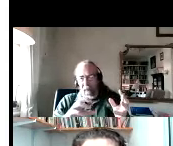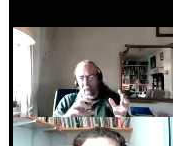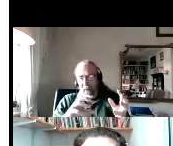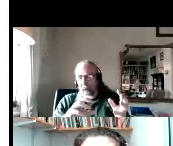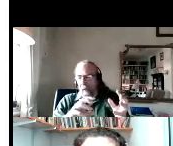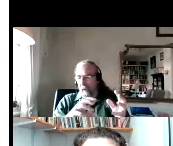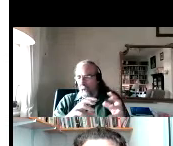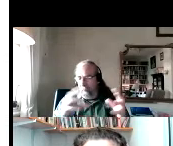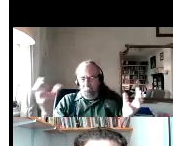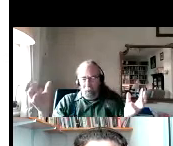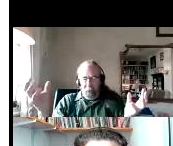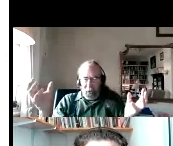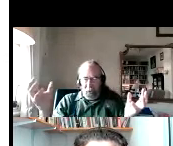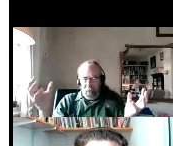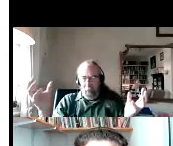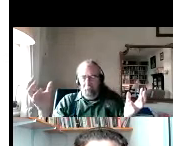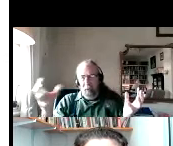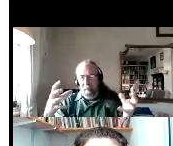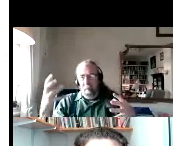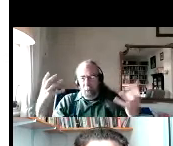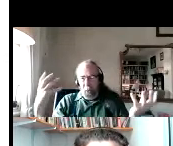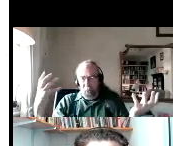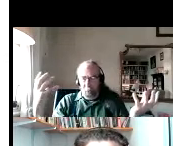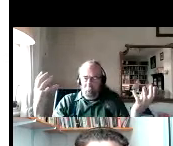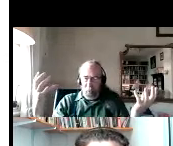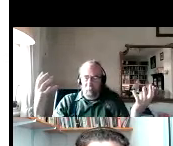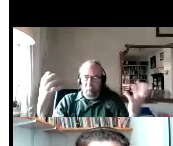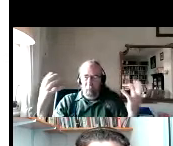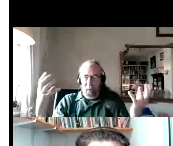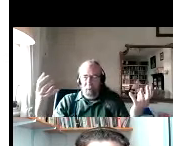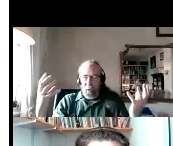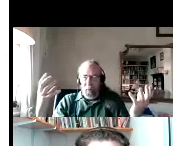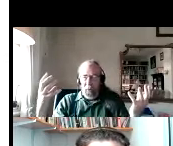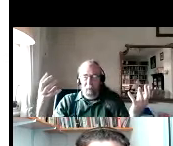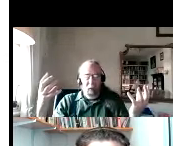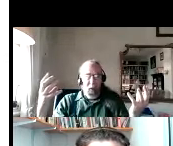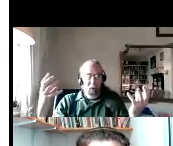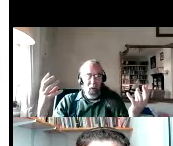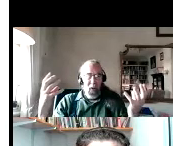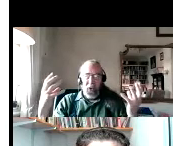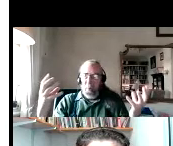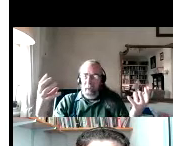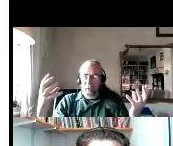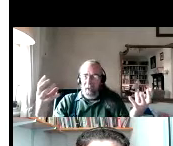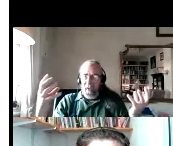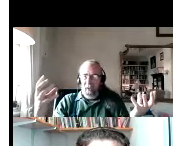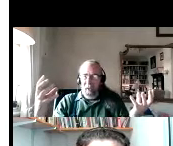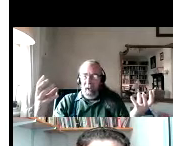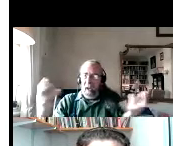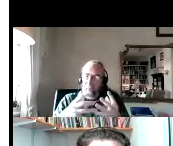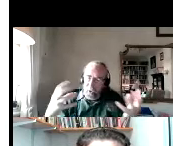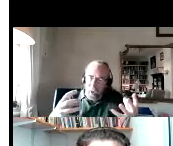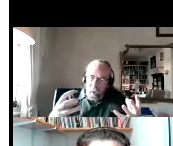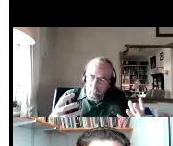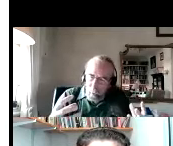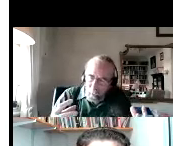right? And that was very distressing, because both groups were progressive groups that should be fighting together. And